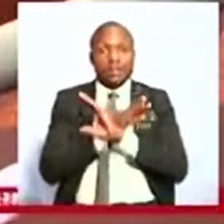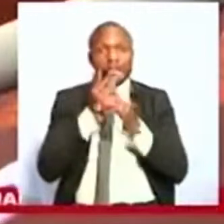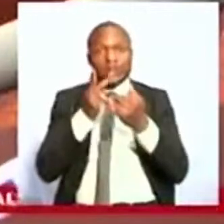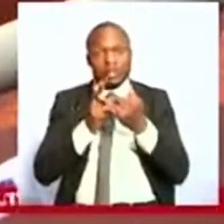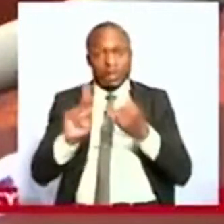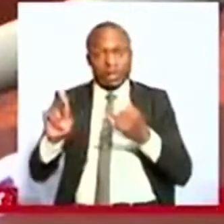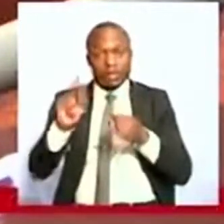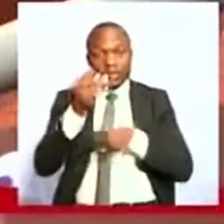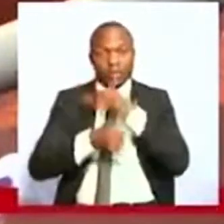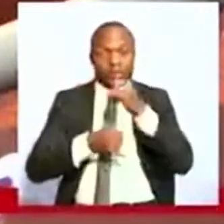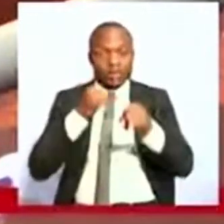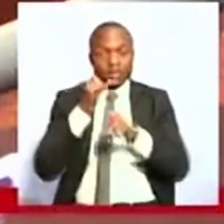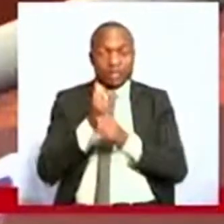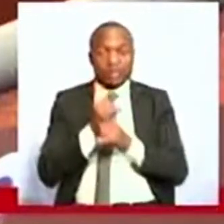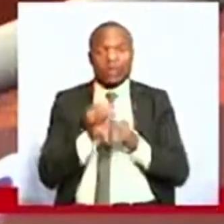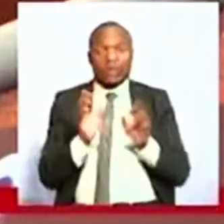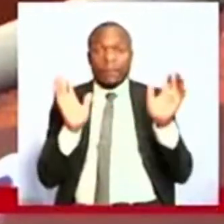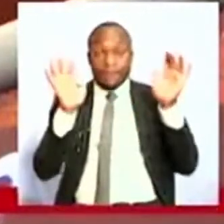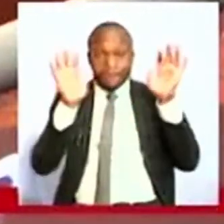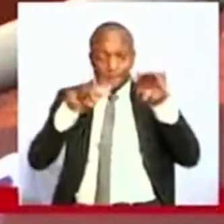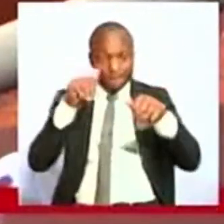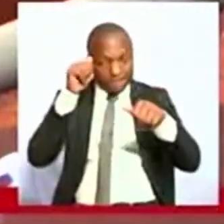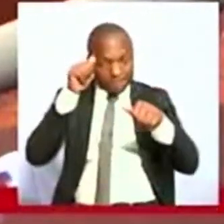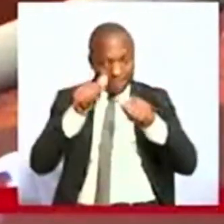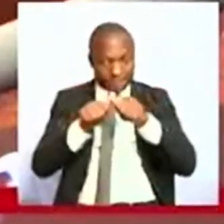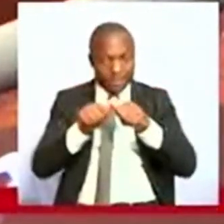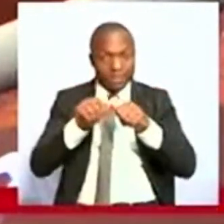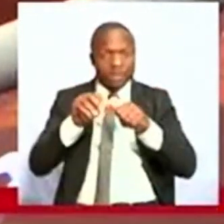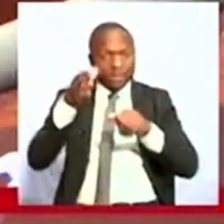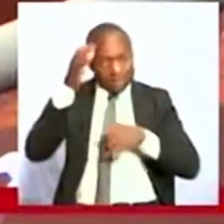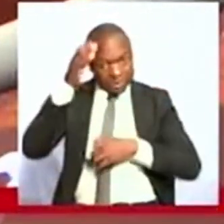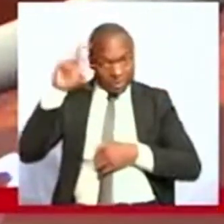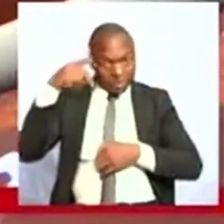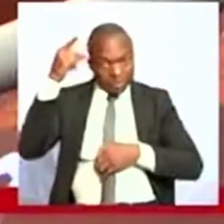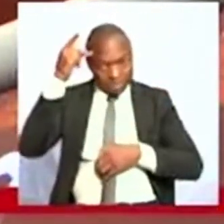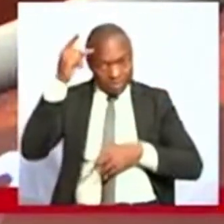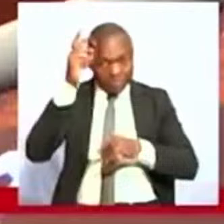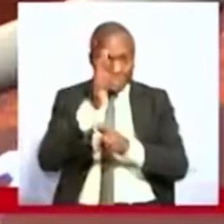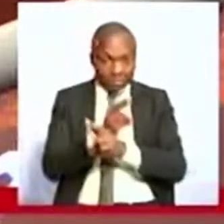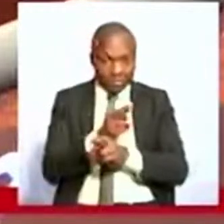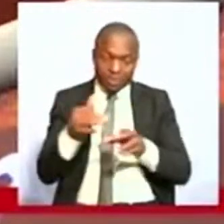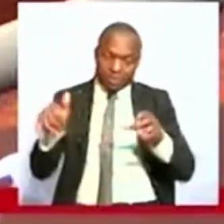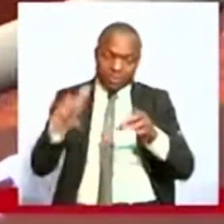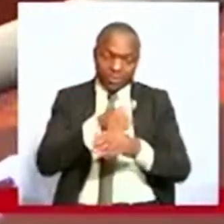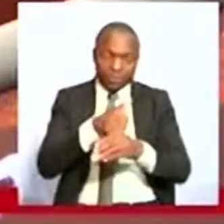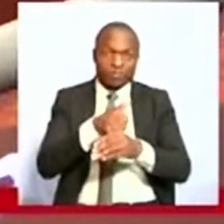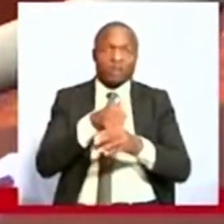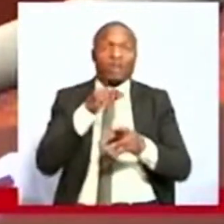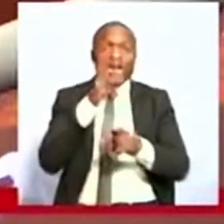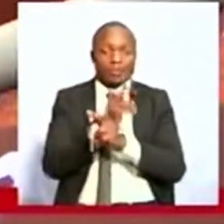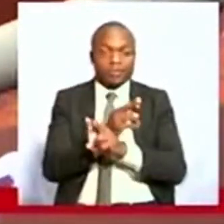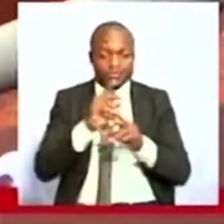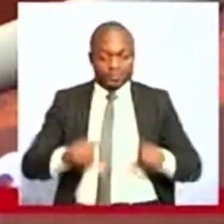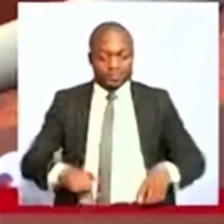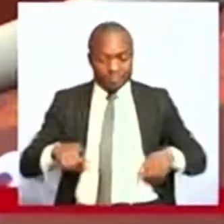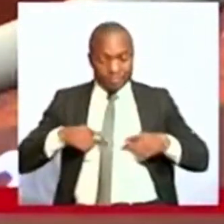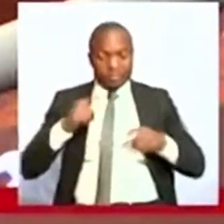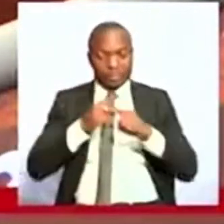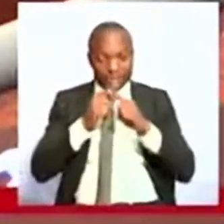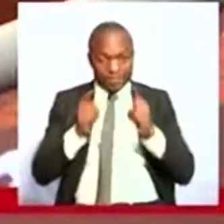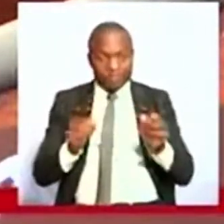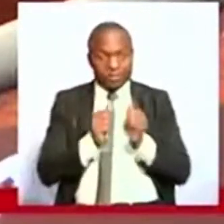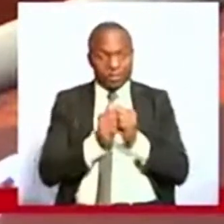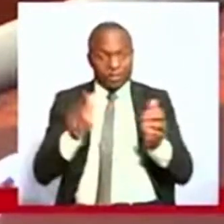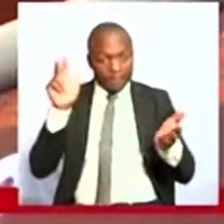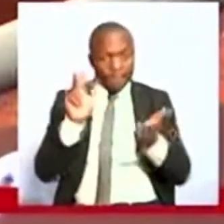International Covenant on Civil Political Rights and has committed to upholding civil and political rights, including the right to life. However, without